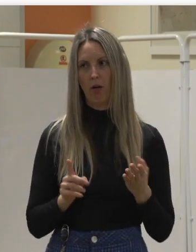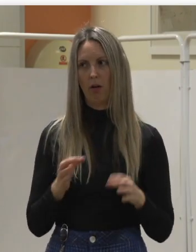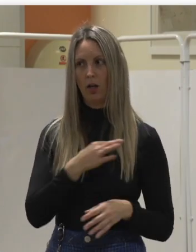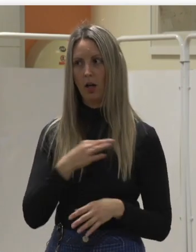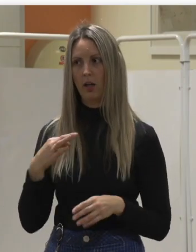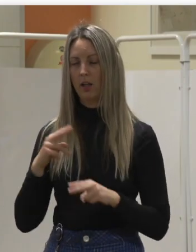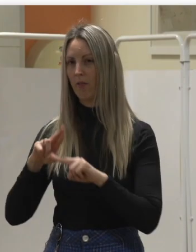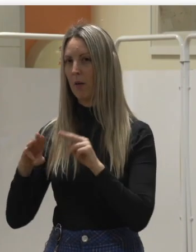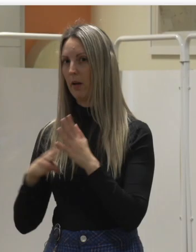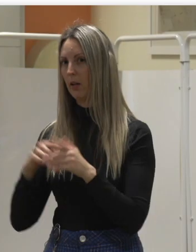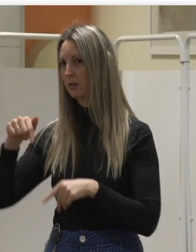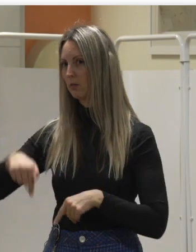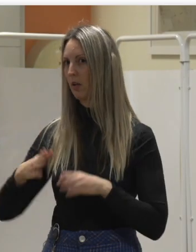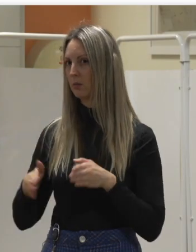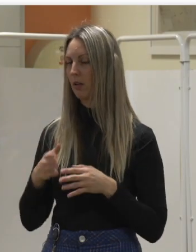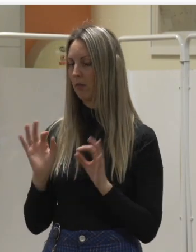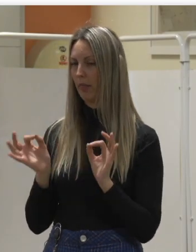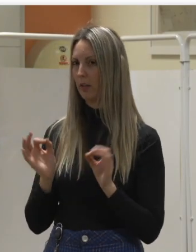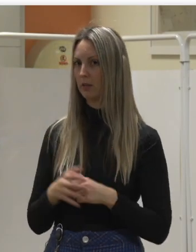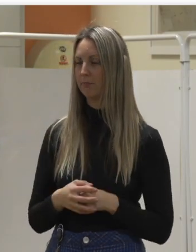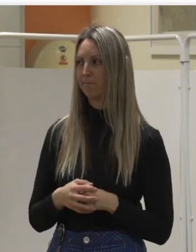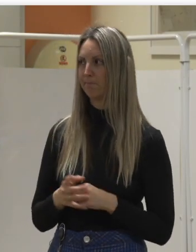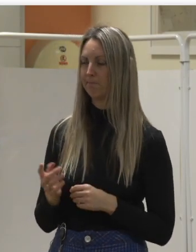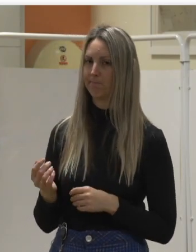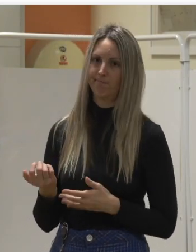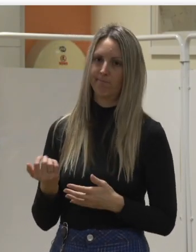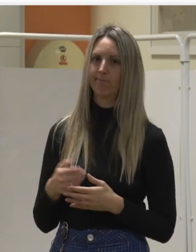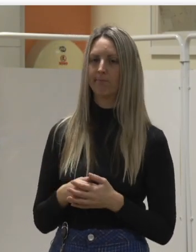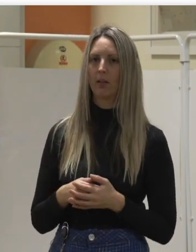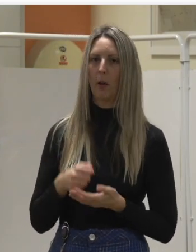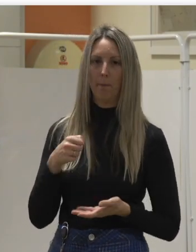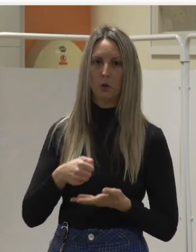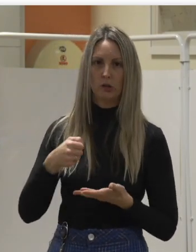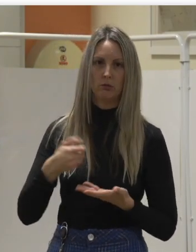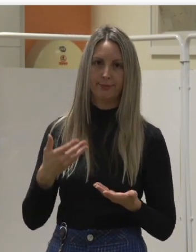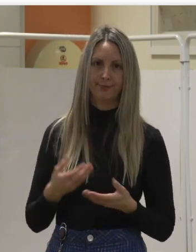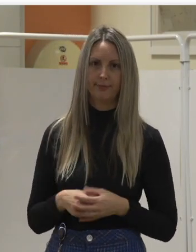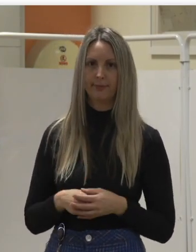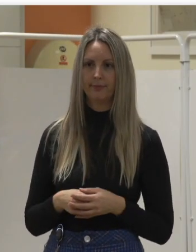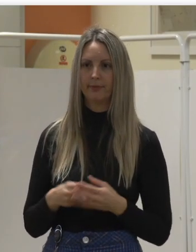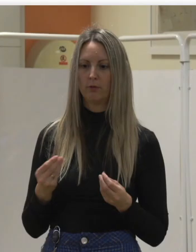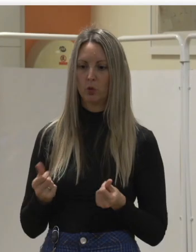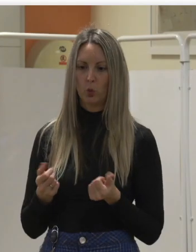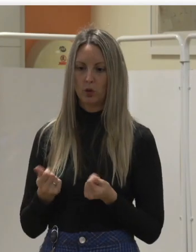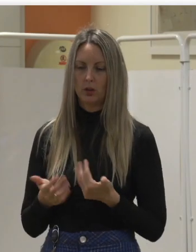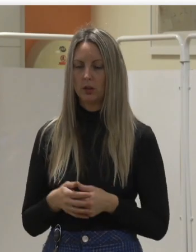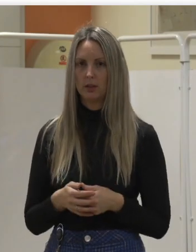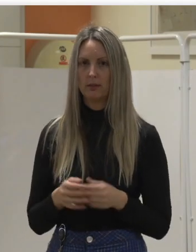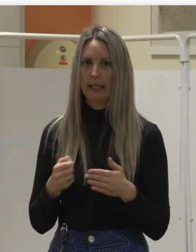Because the constraints in the resources is the main thing. In